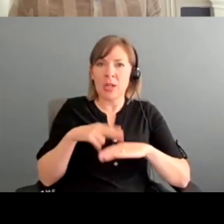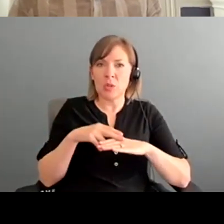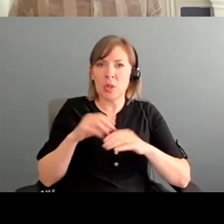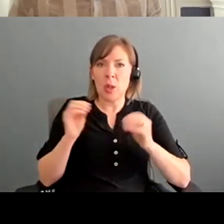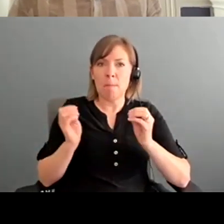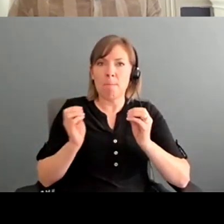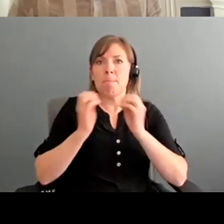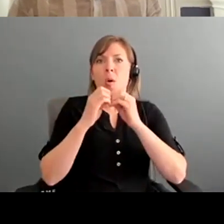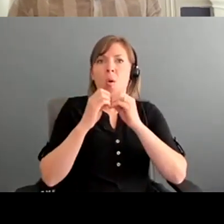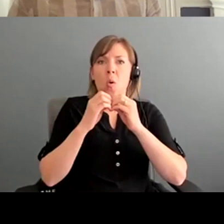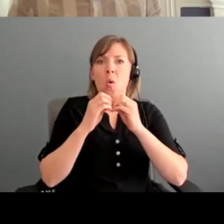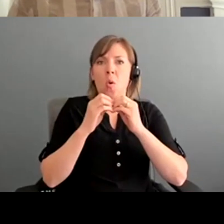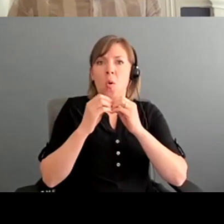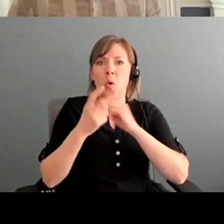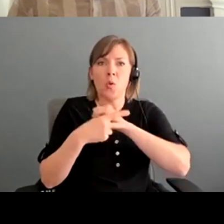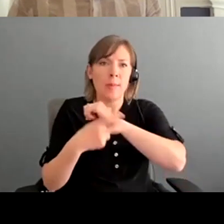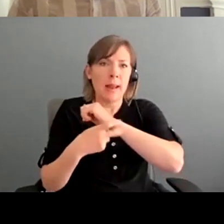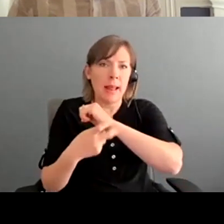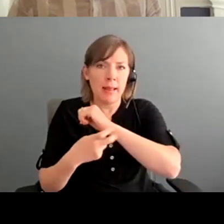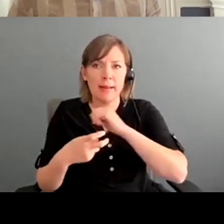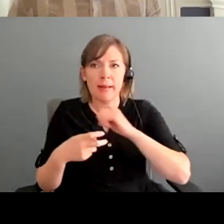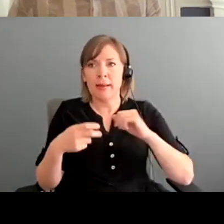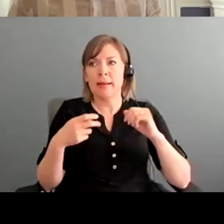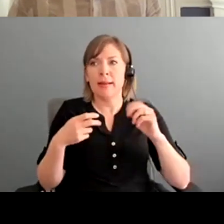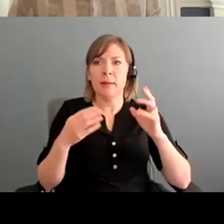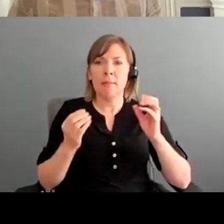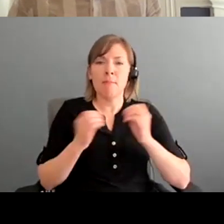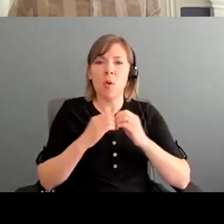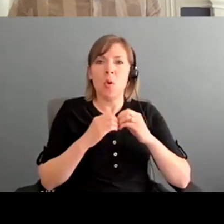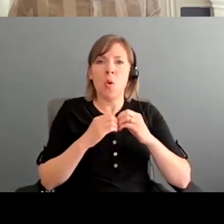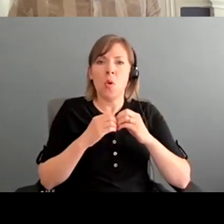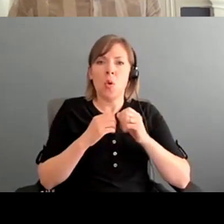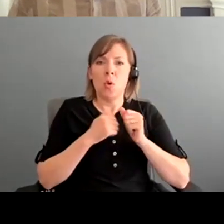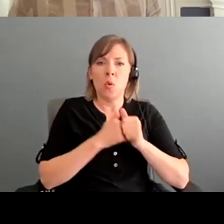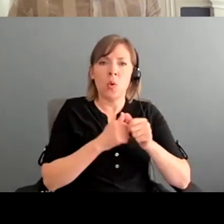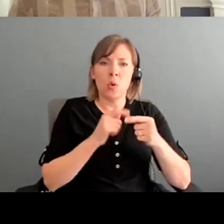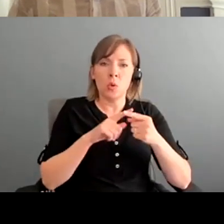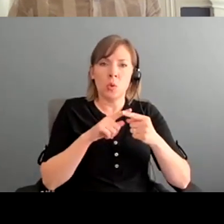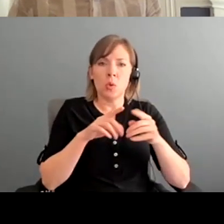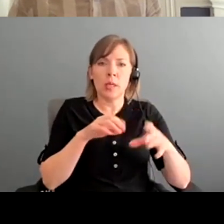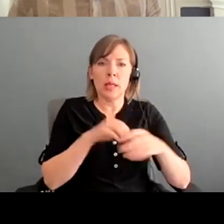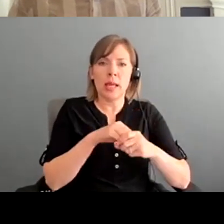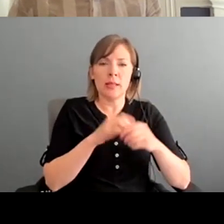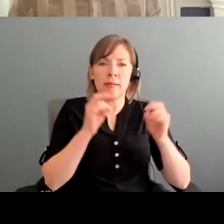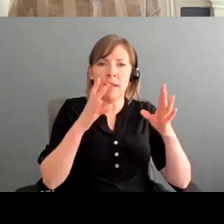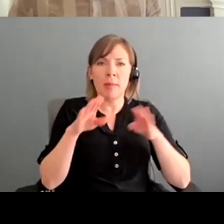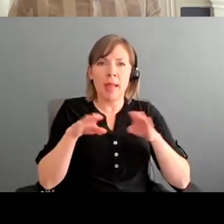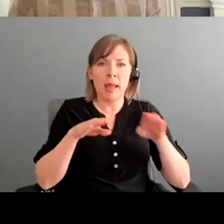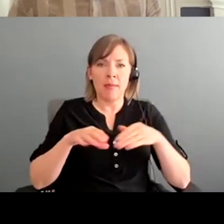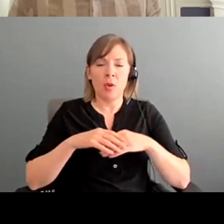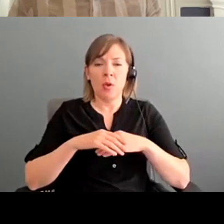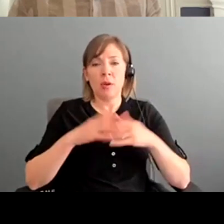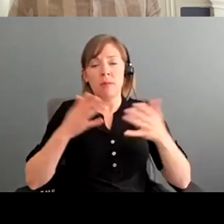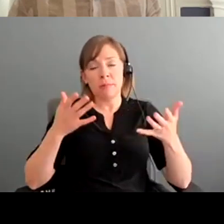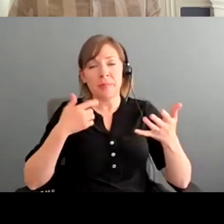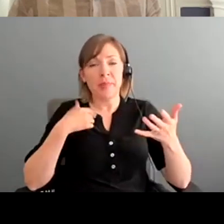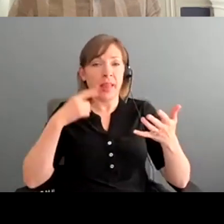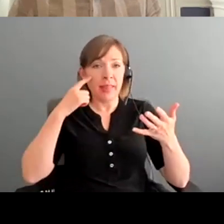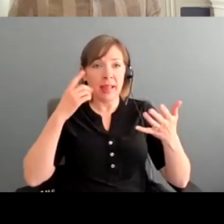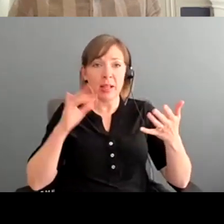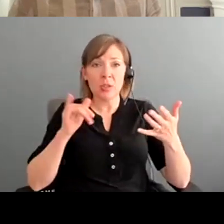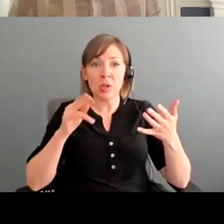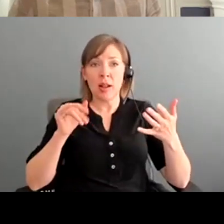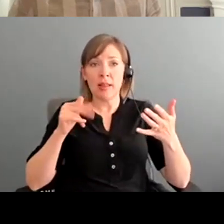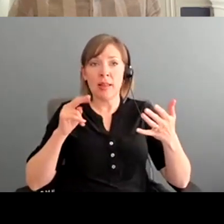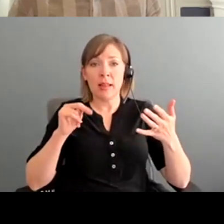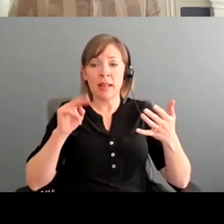to criminality, naturally being prone to engaging in violent behavior. And then I think, as Jonathan